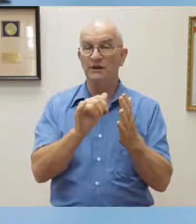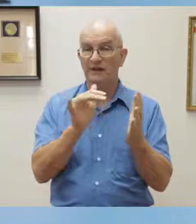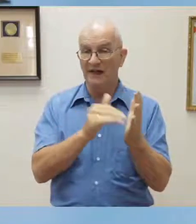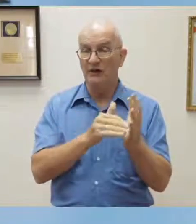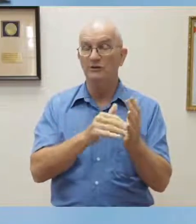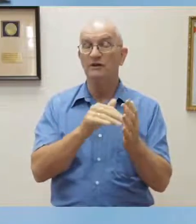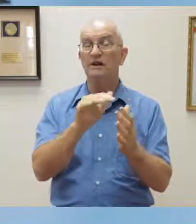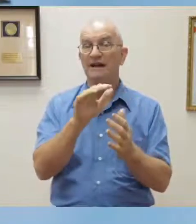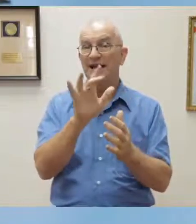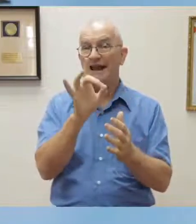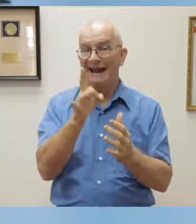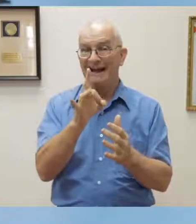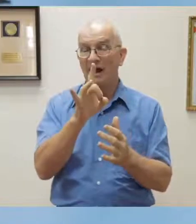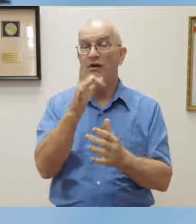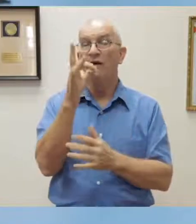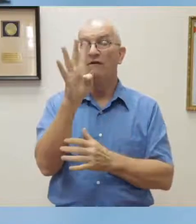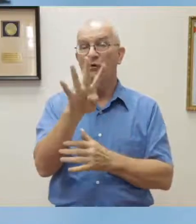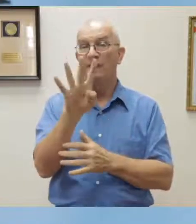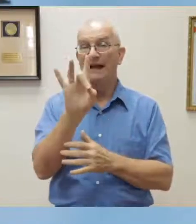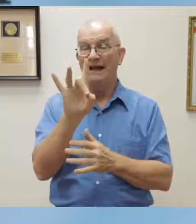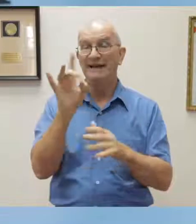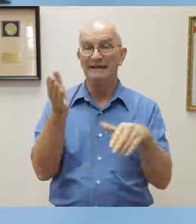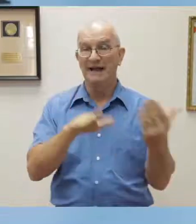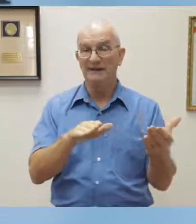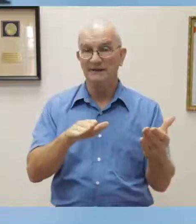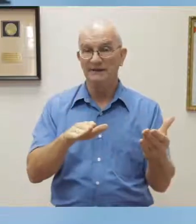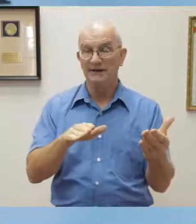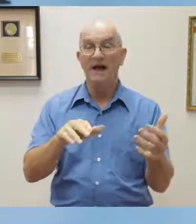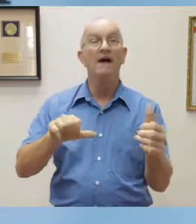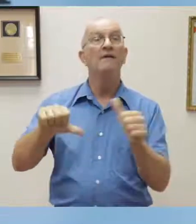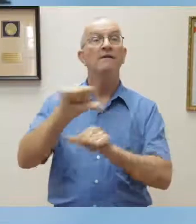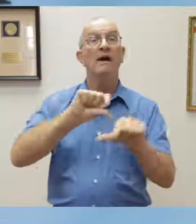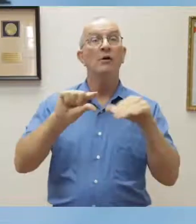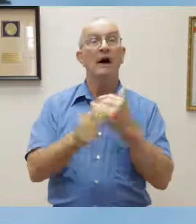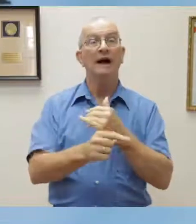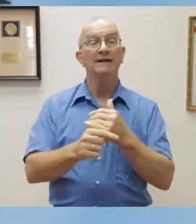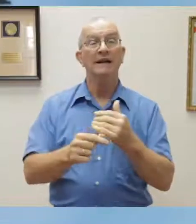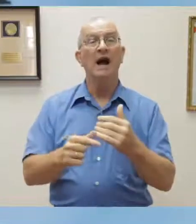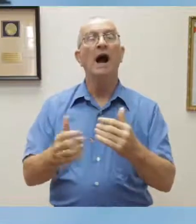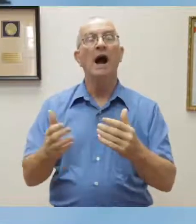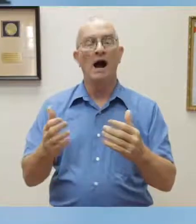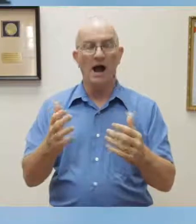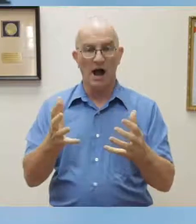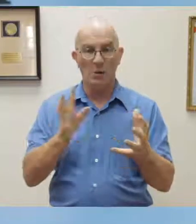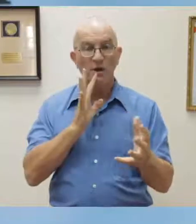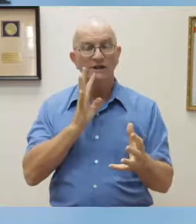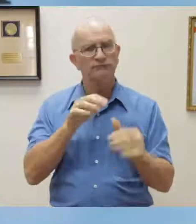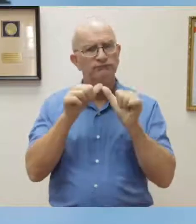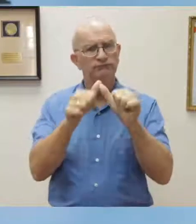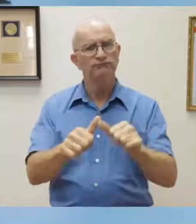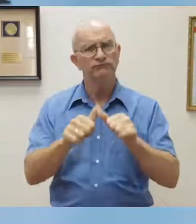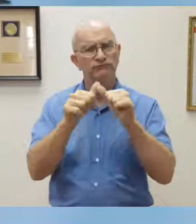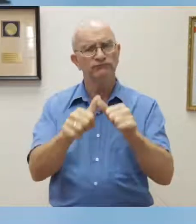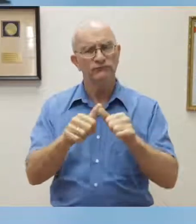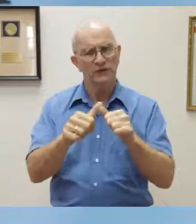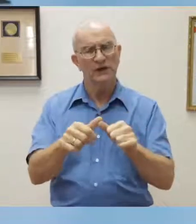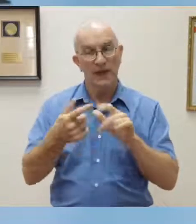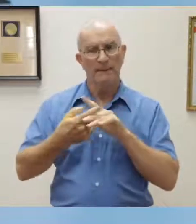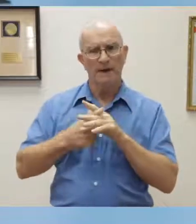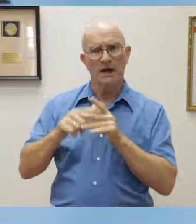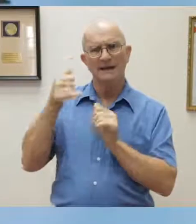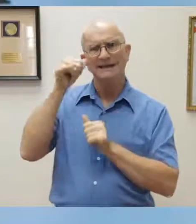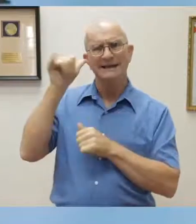201,848 deaths. Fellow Guyanese, I wish to continue my conversation that I began with you